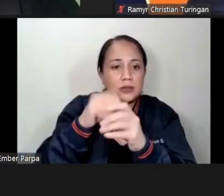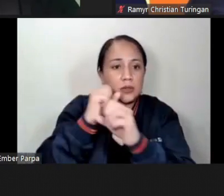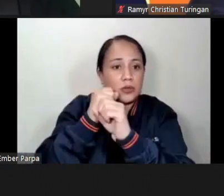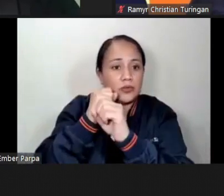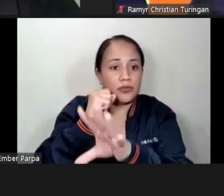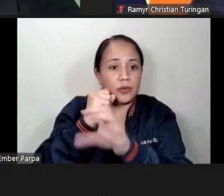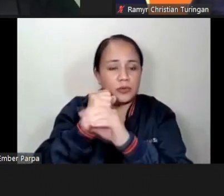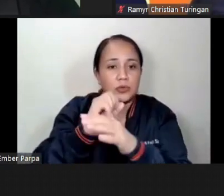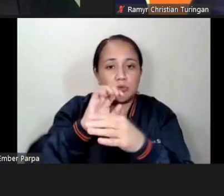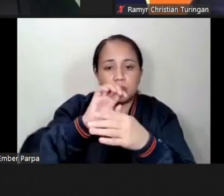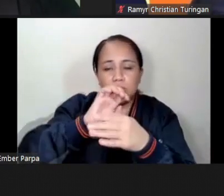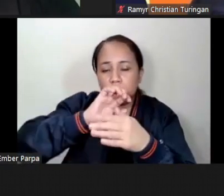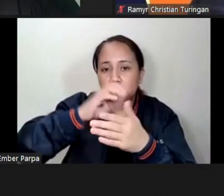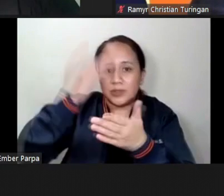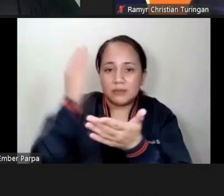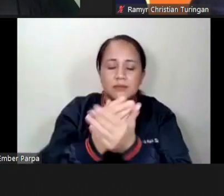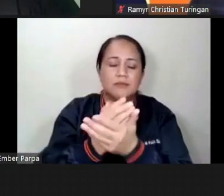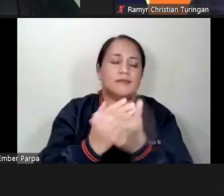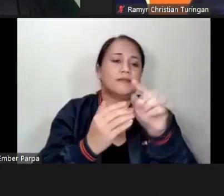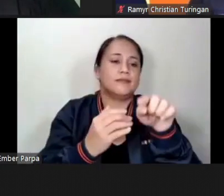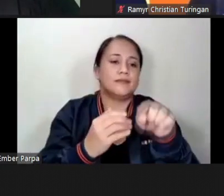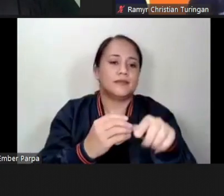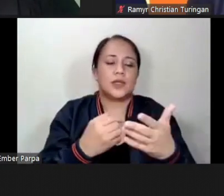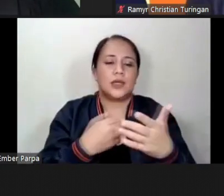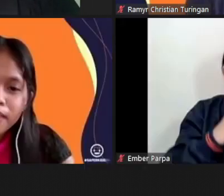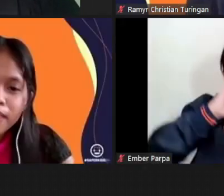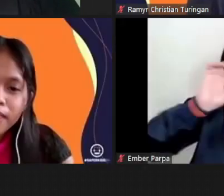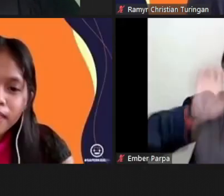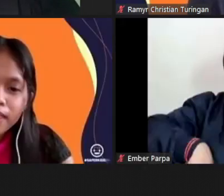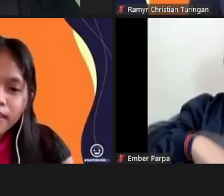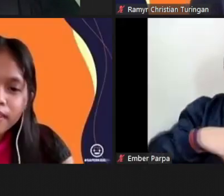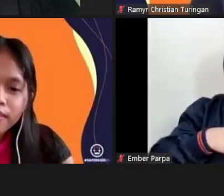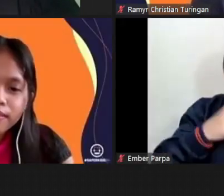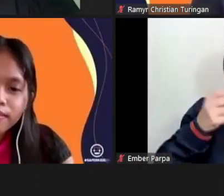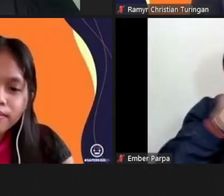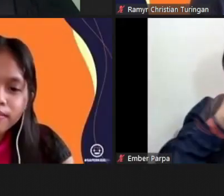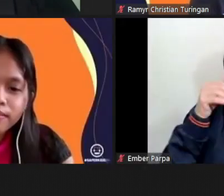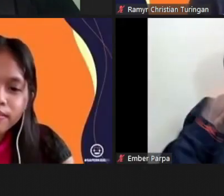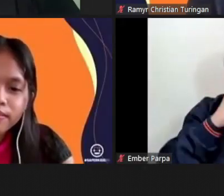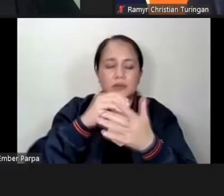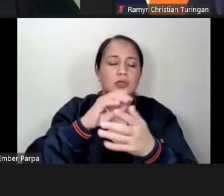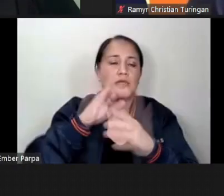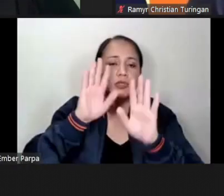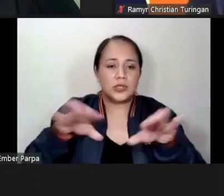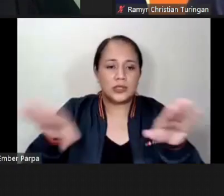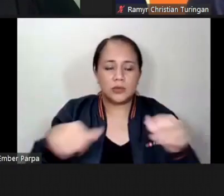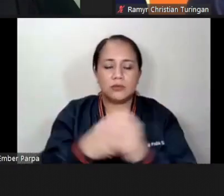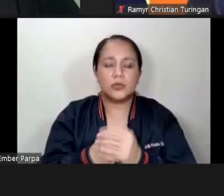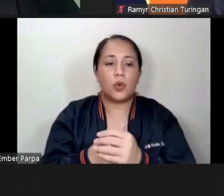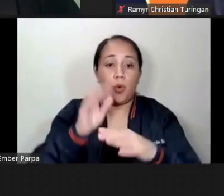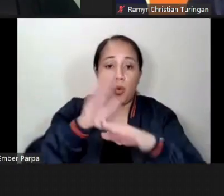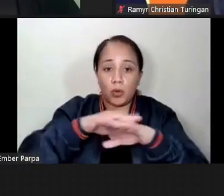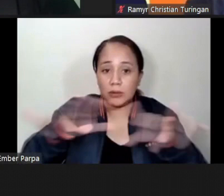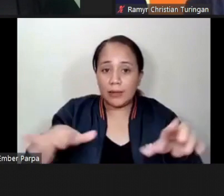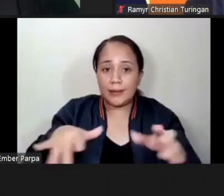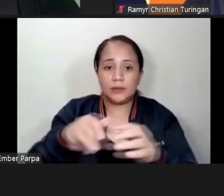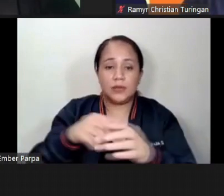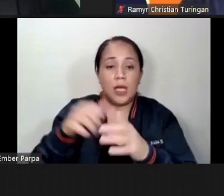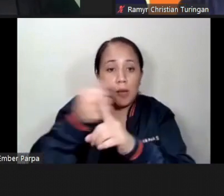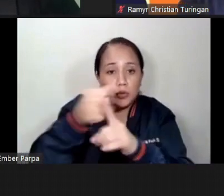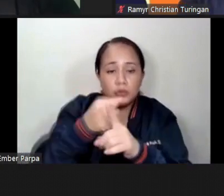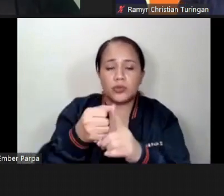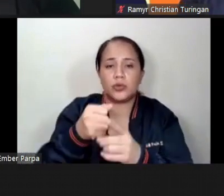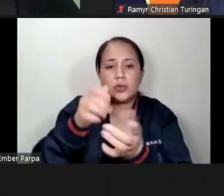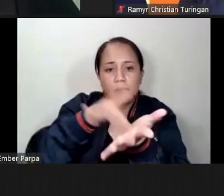to end violence against children at ng online sexual abuse and exploitation of